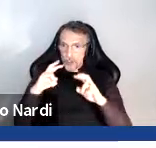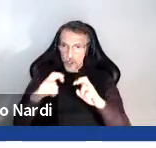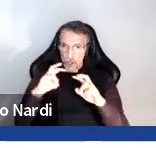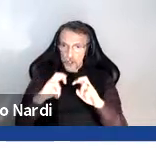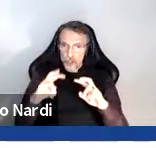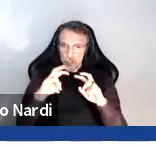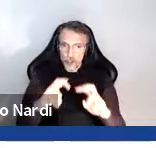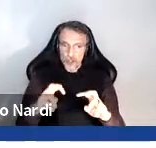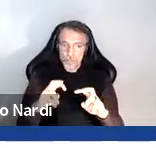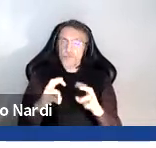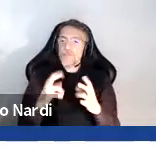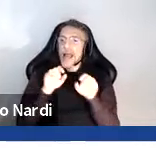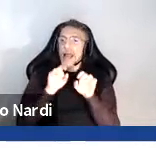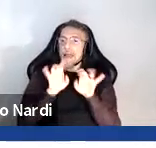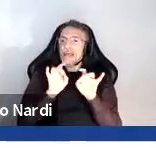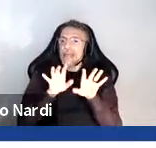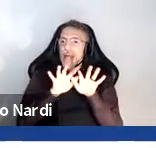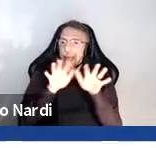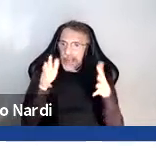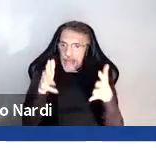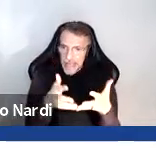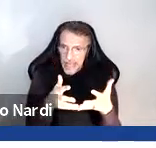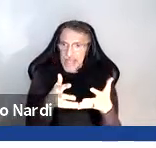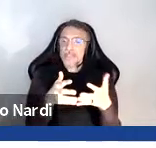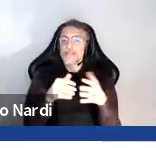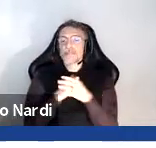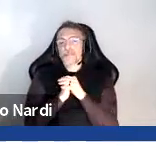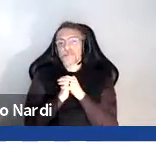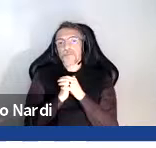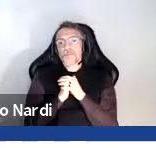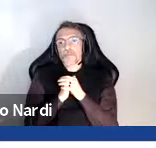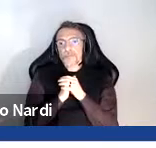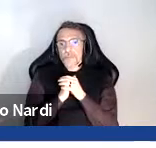that epidemics and pandemics,